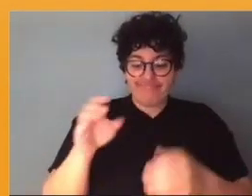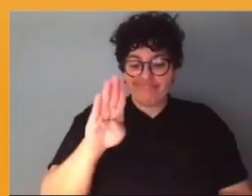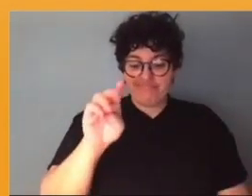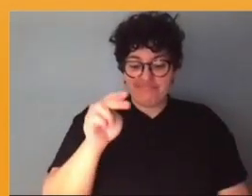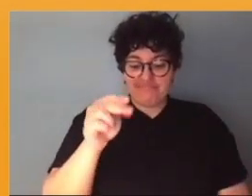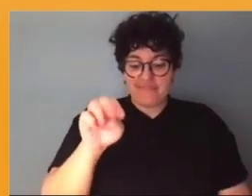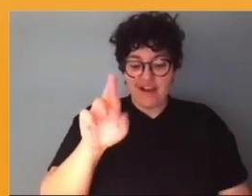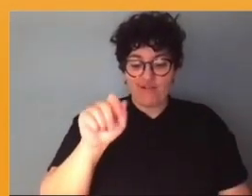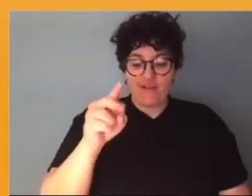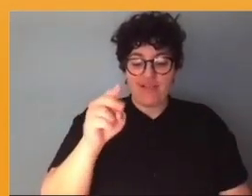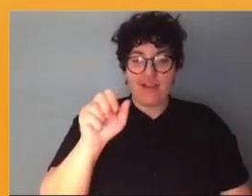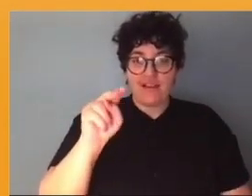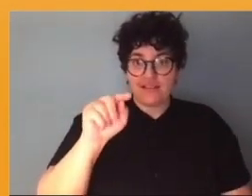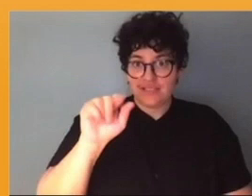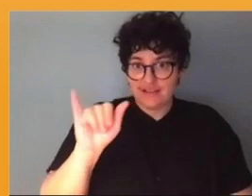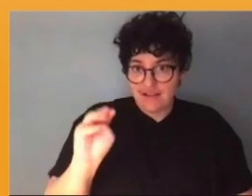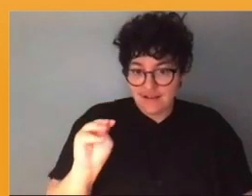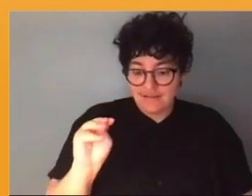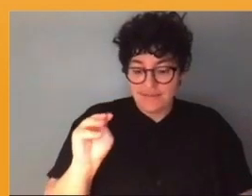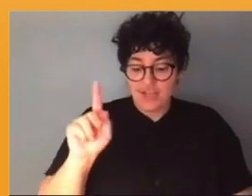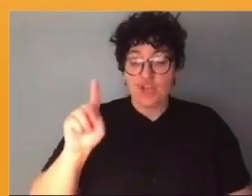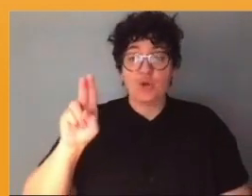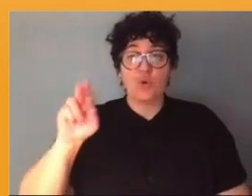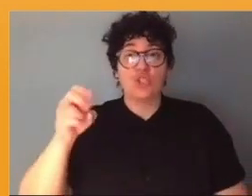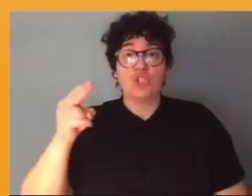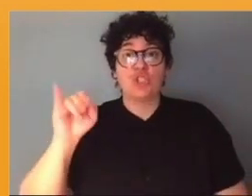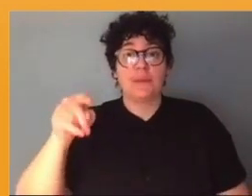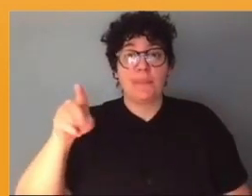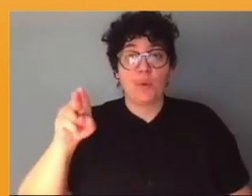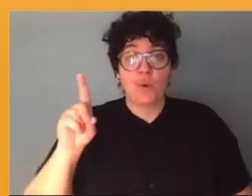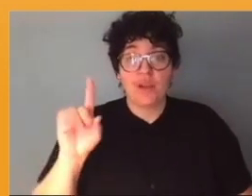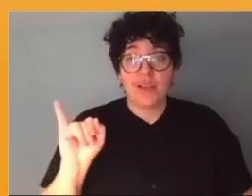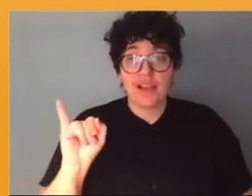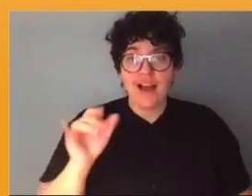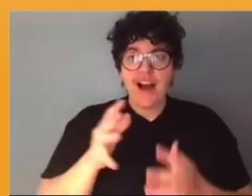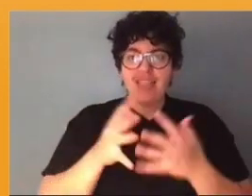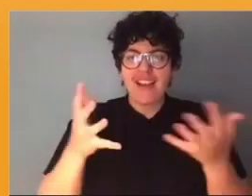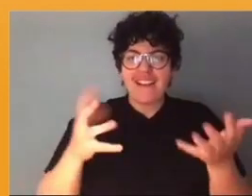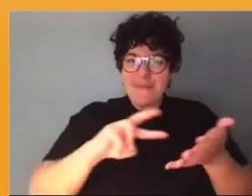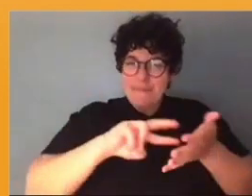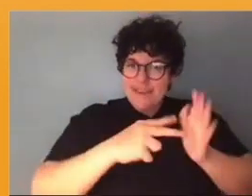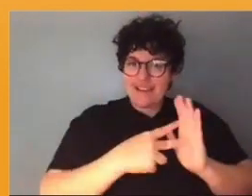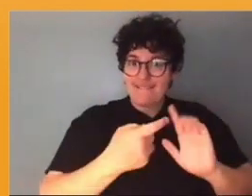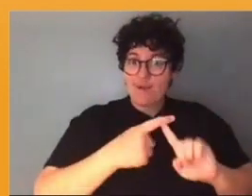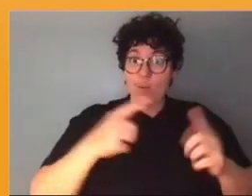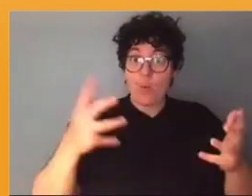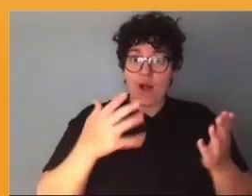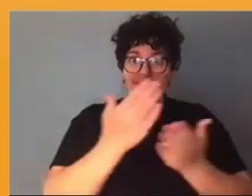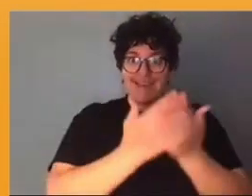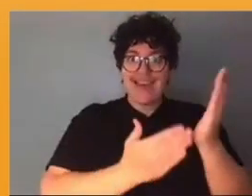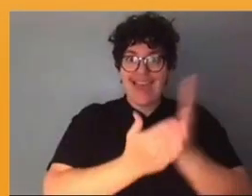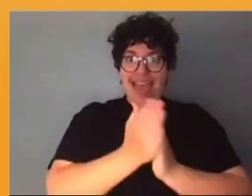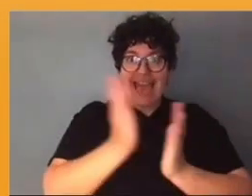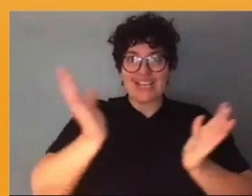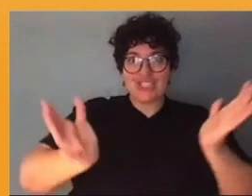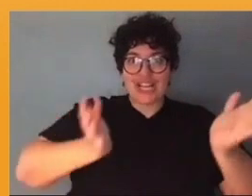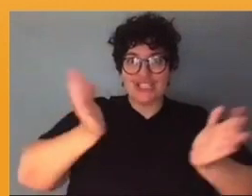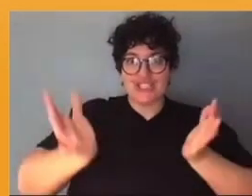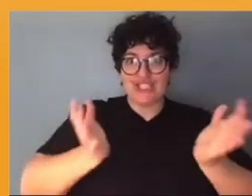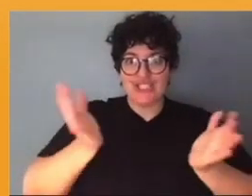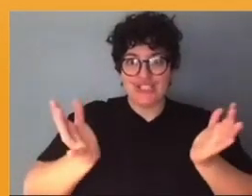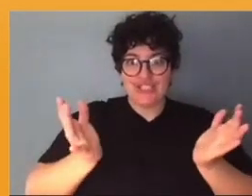emotion and meaning comes from those hastas or hand gestures. So a shikra could mean a